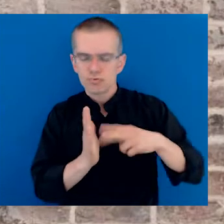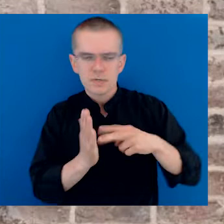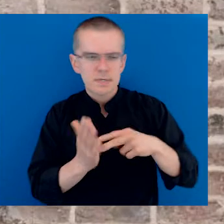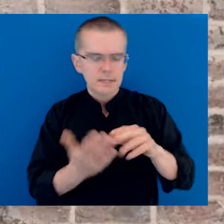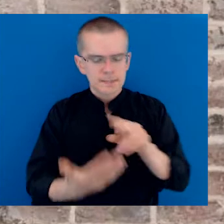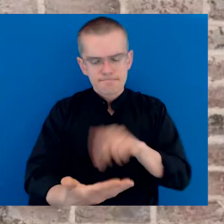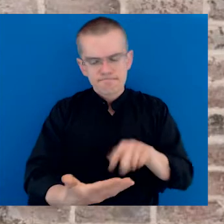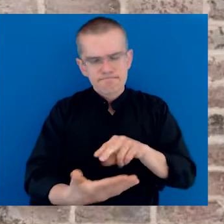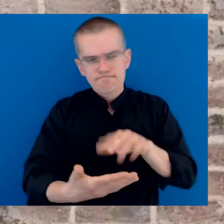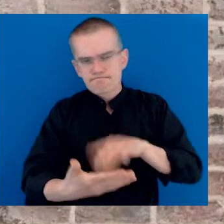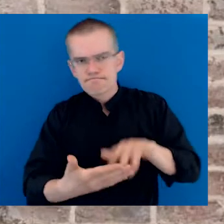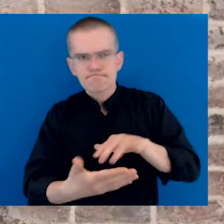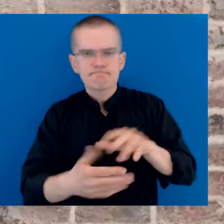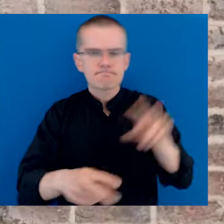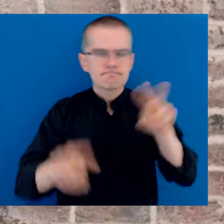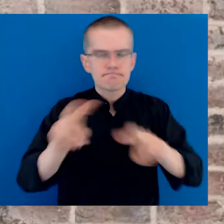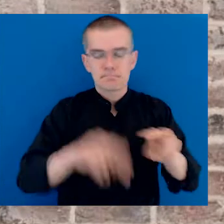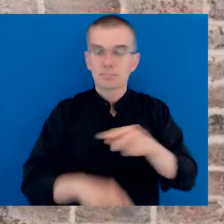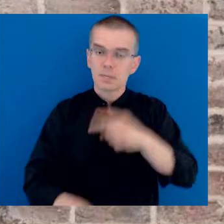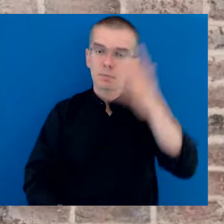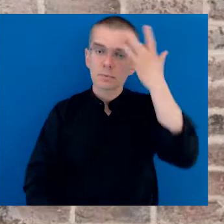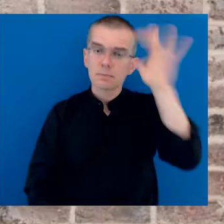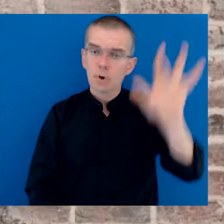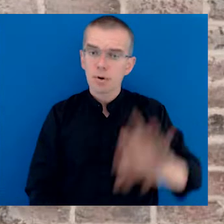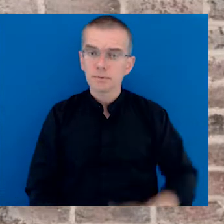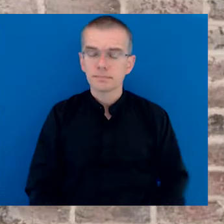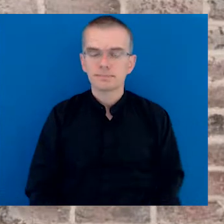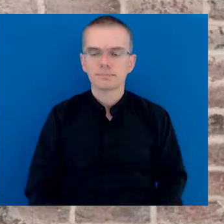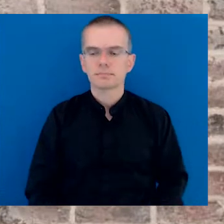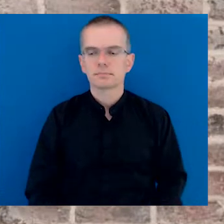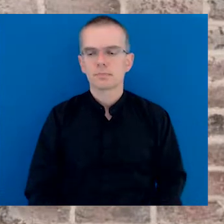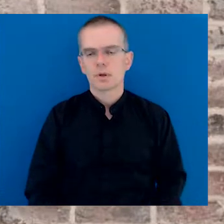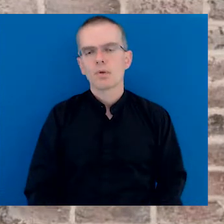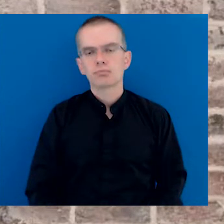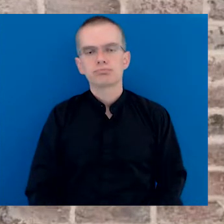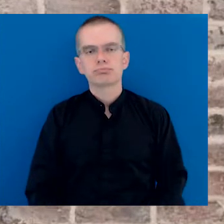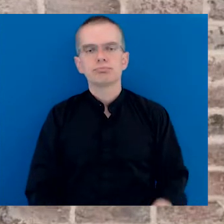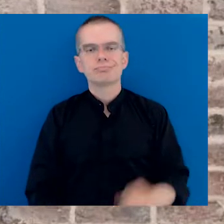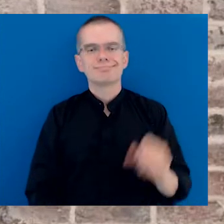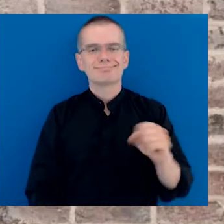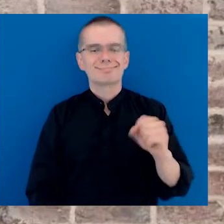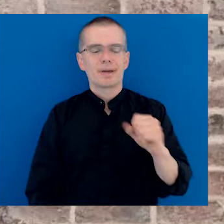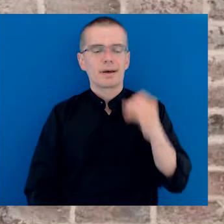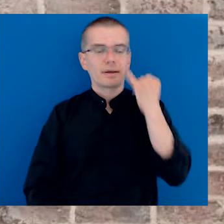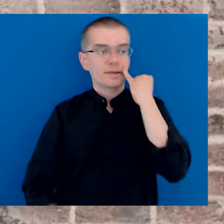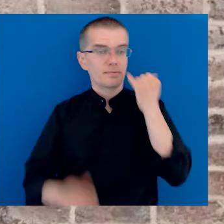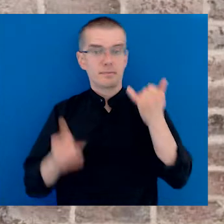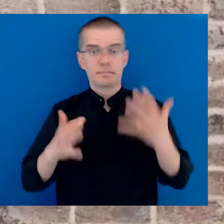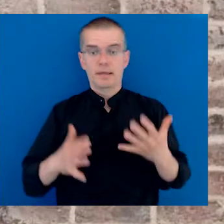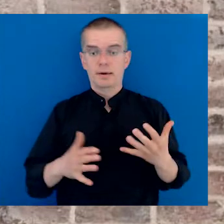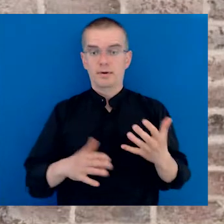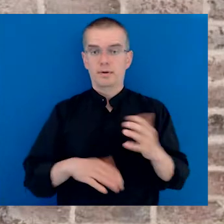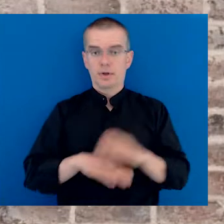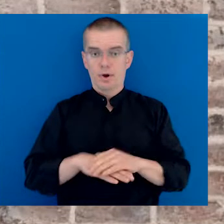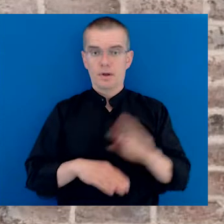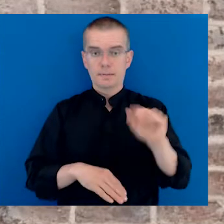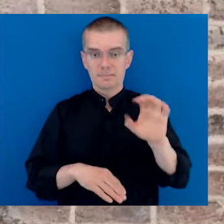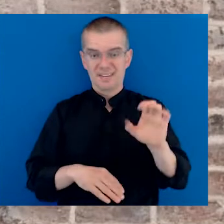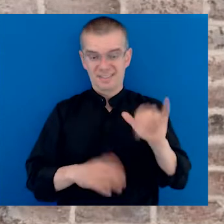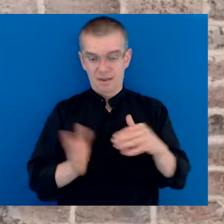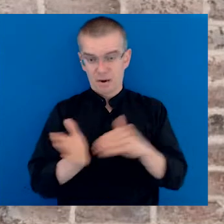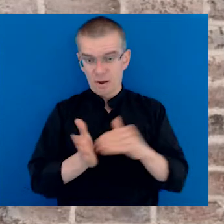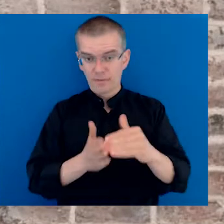was pretty smart. Yeah, I mean, anytime you get a player who can get on base as often as he